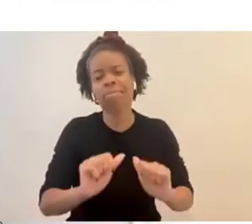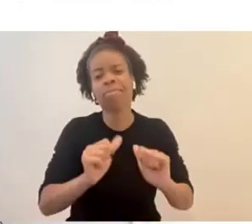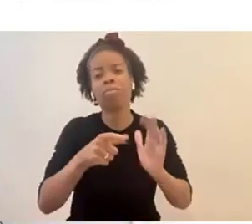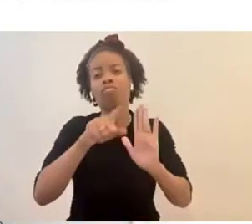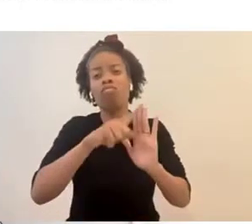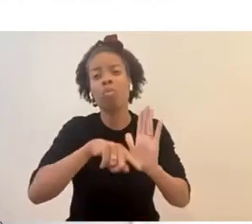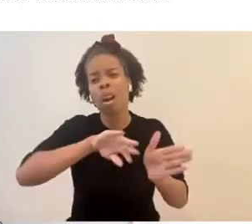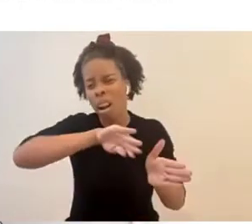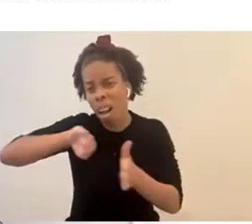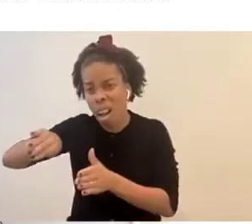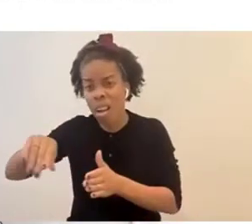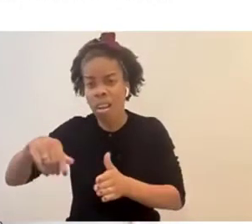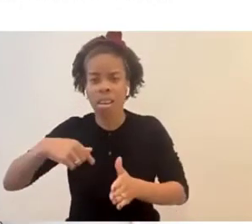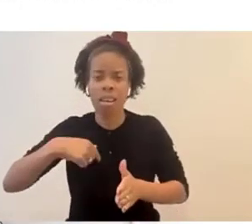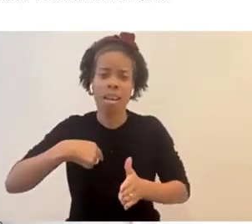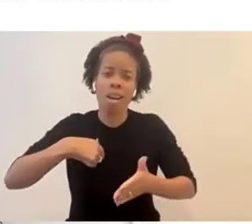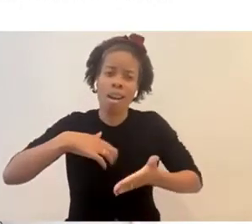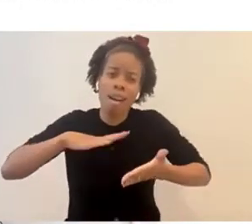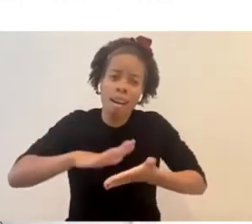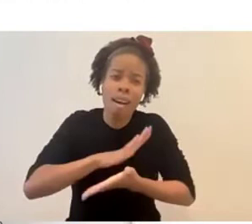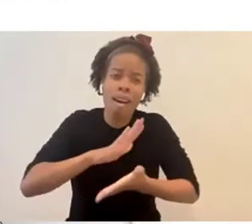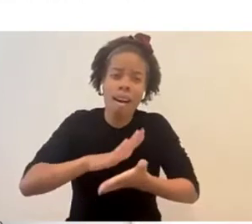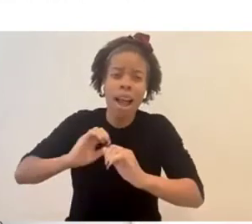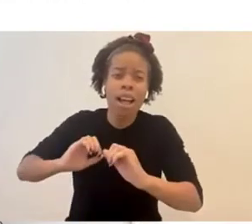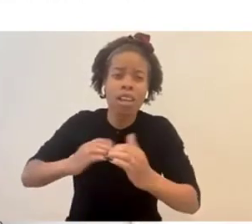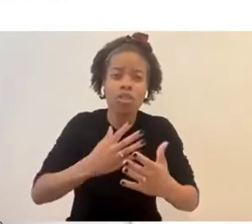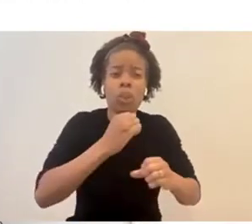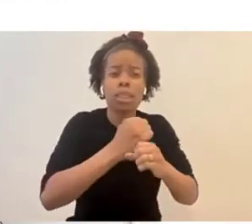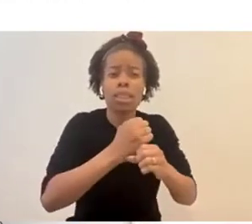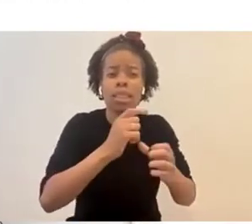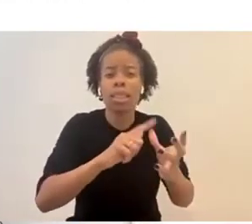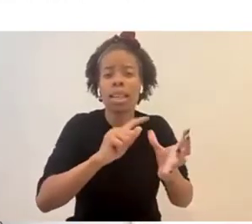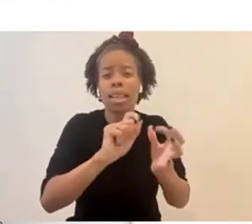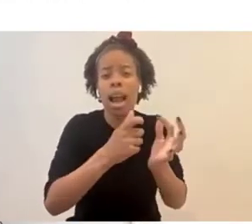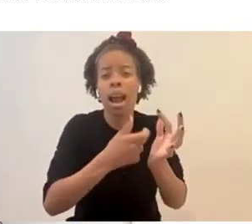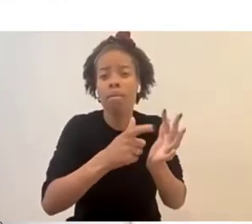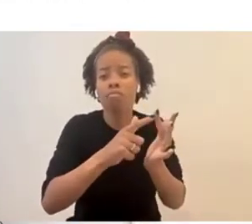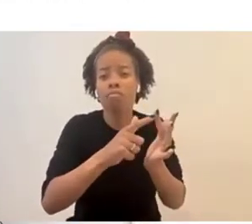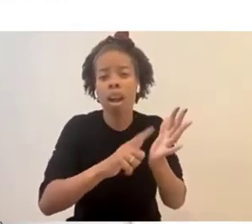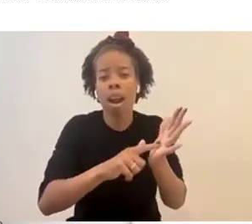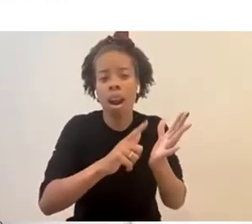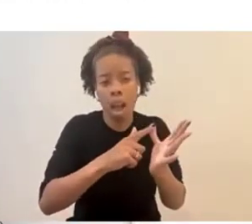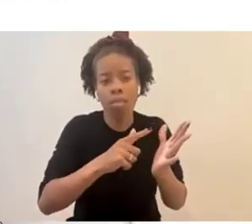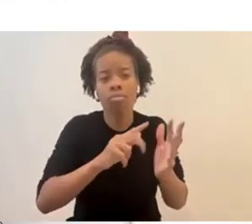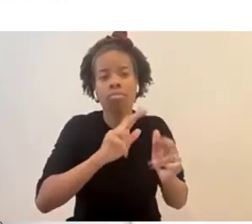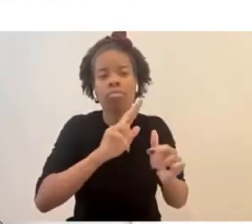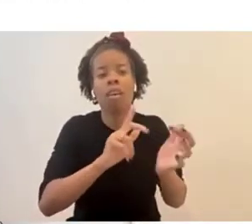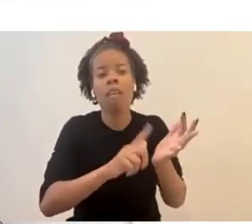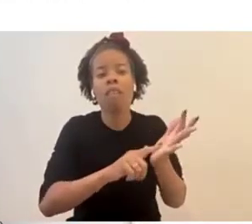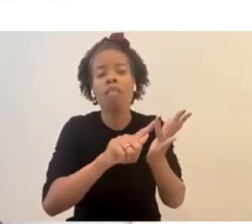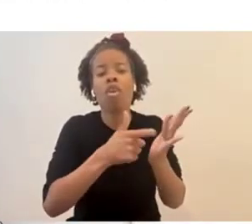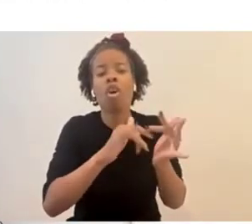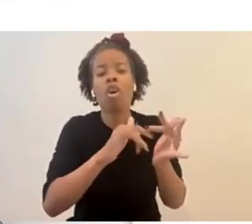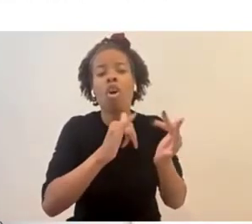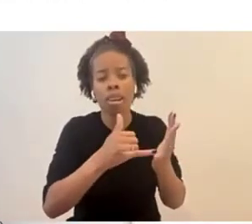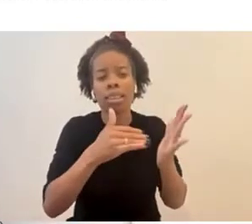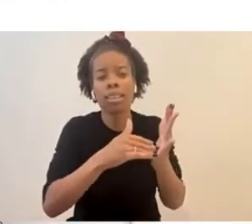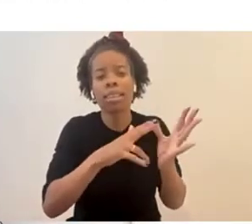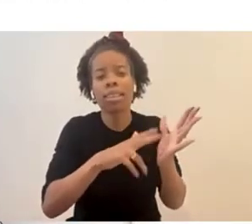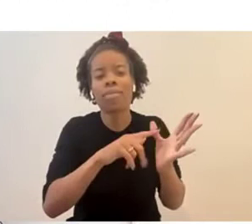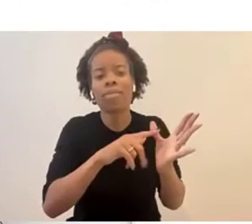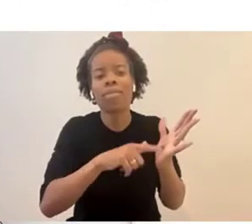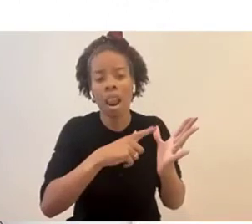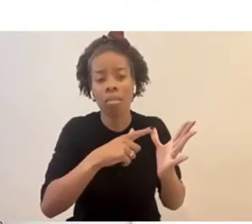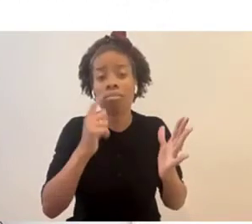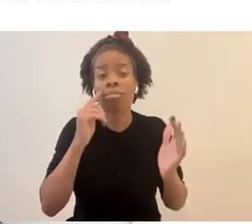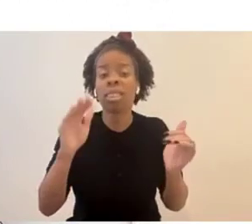the delightful job of introducing Gabriela Flores Zavala, who is a senior strategic engagement and communication specialist